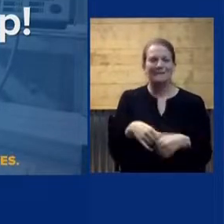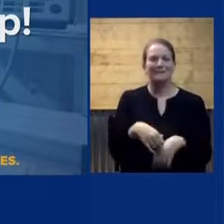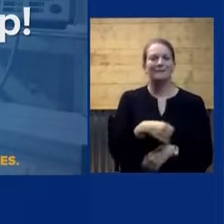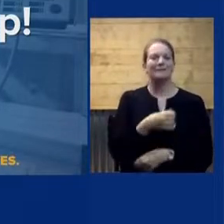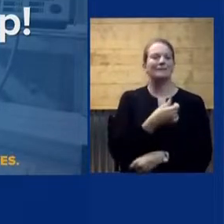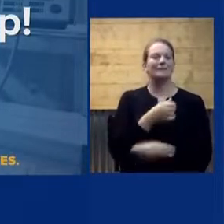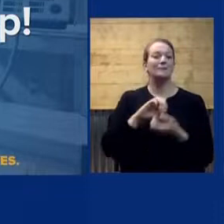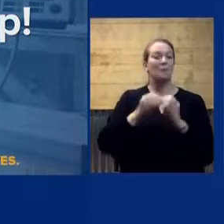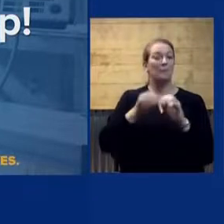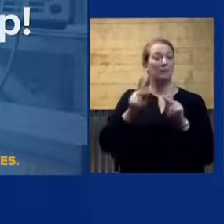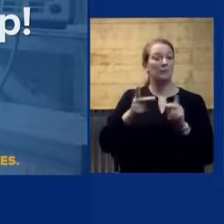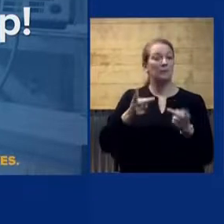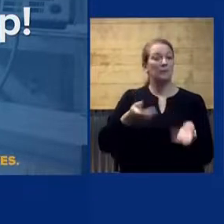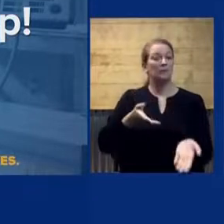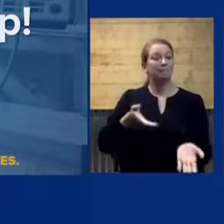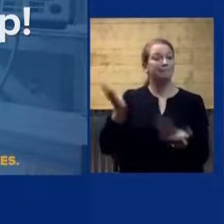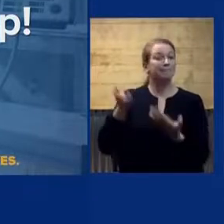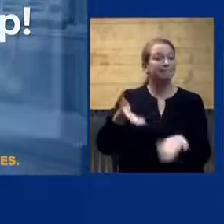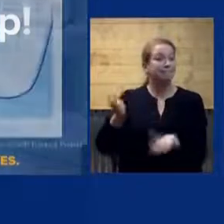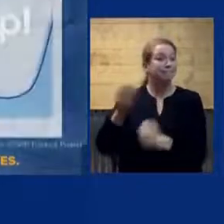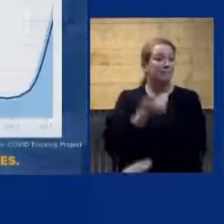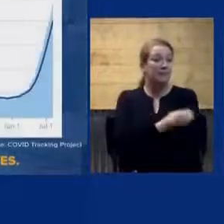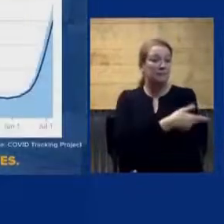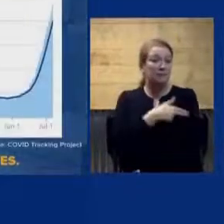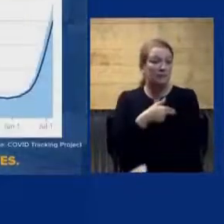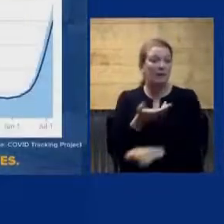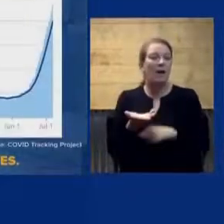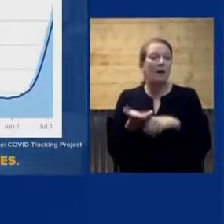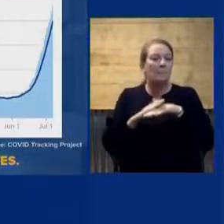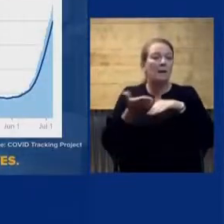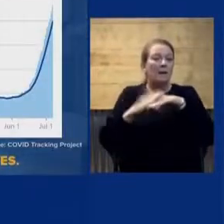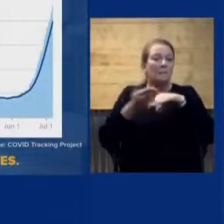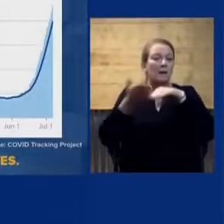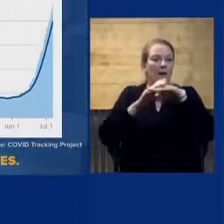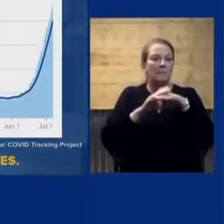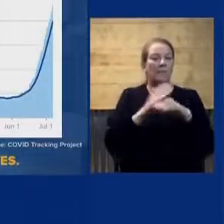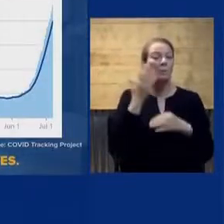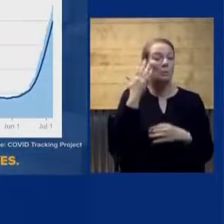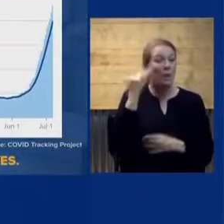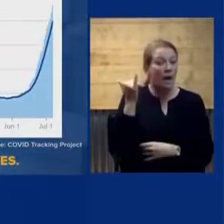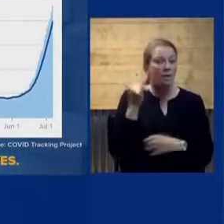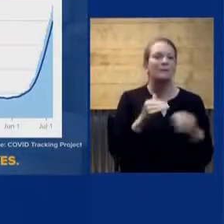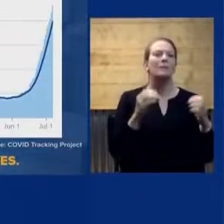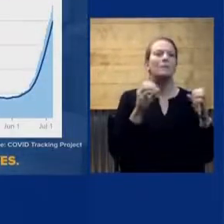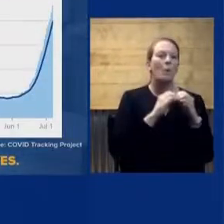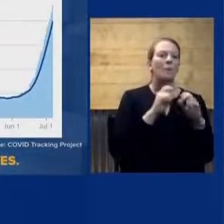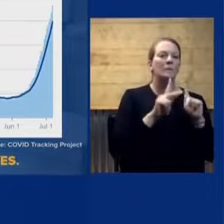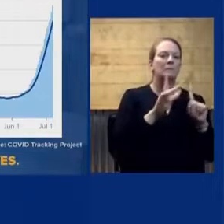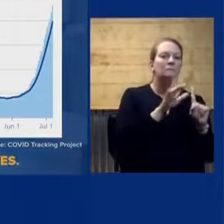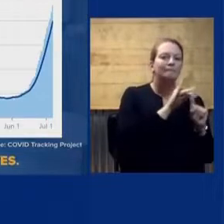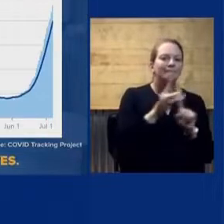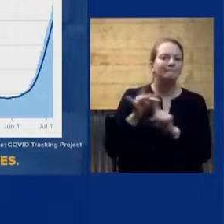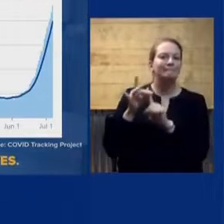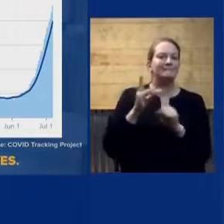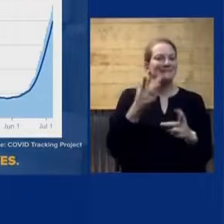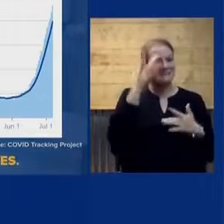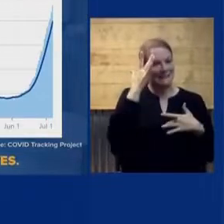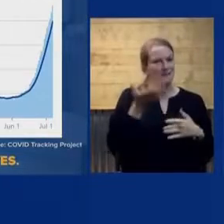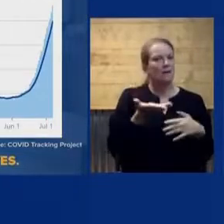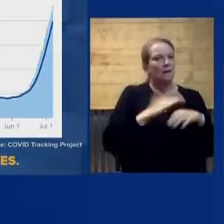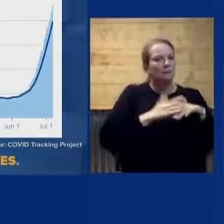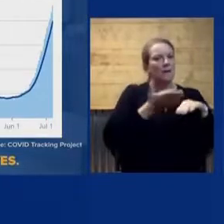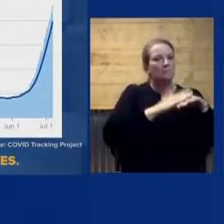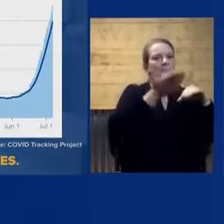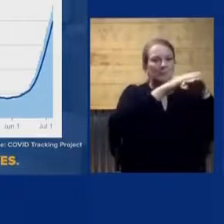hospitalizations are going up because more people are getting sick, and that is undeniable. And you see it in states all across